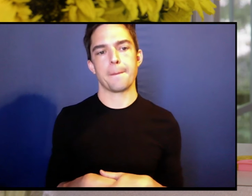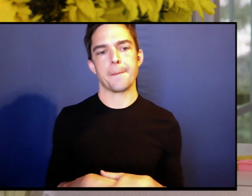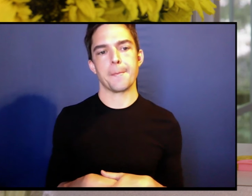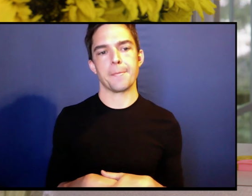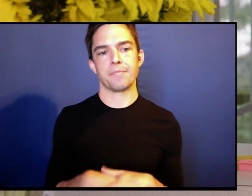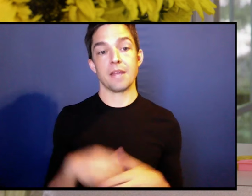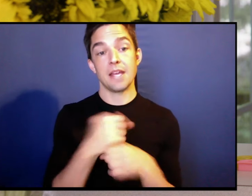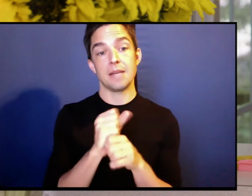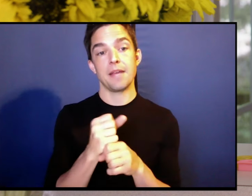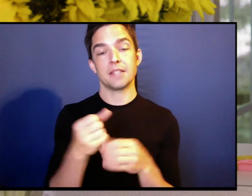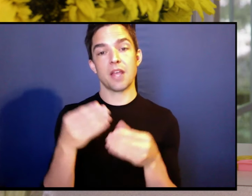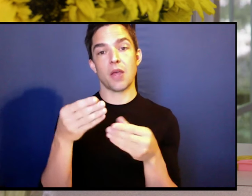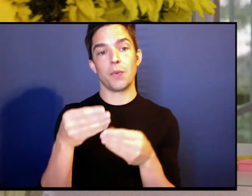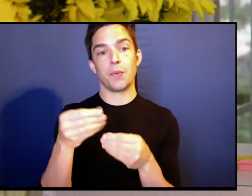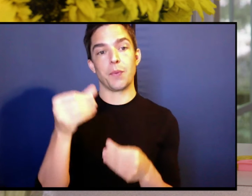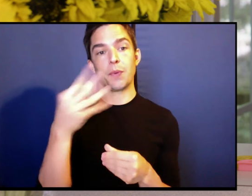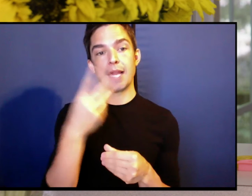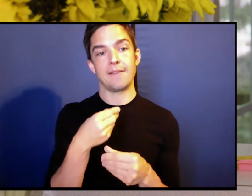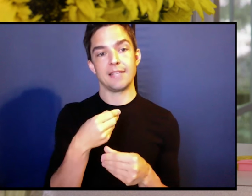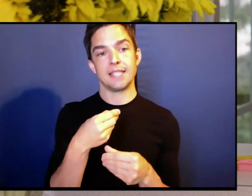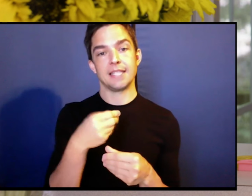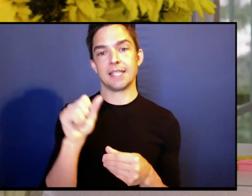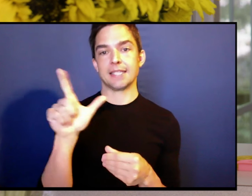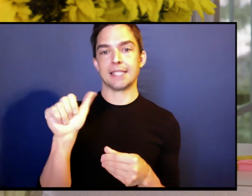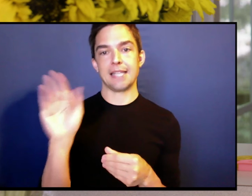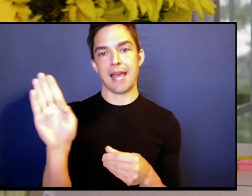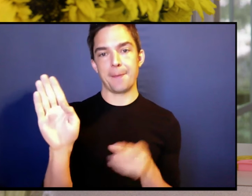Then it makes a lovely little slab.